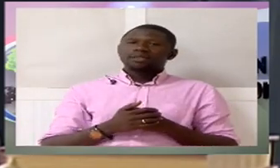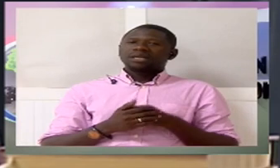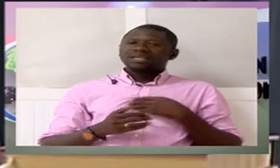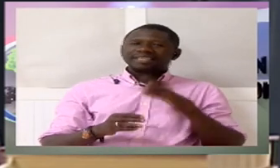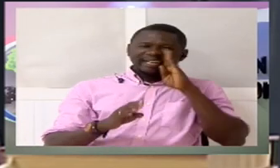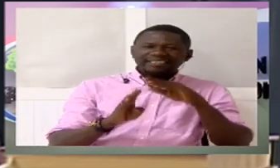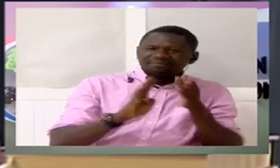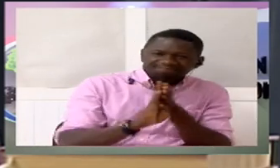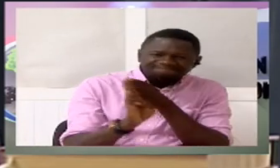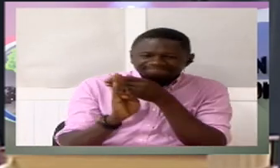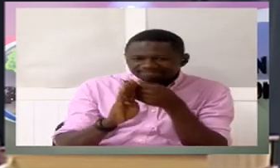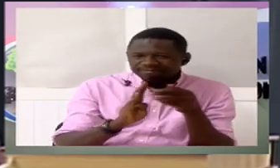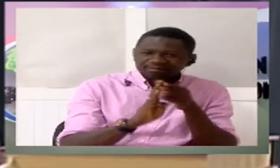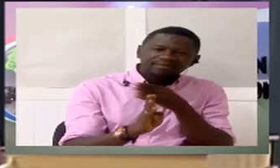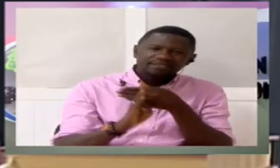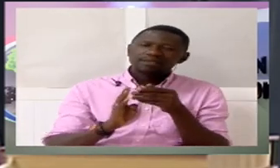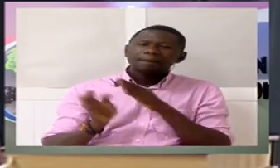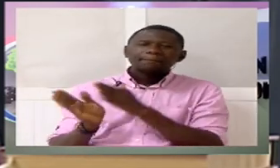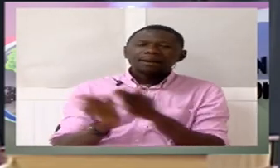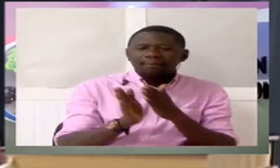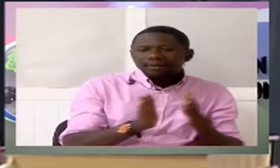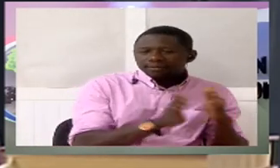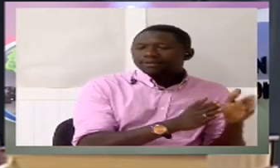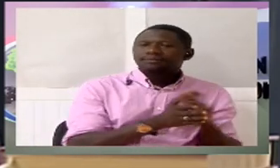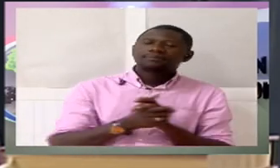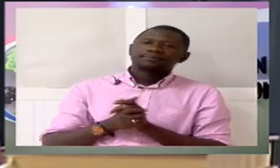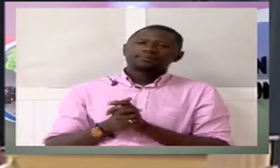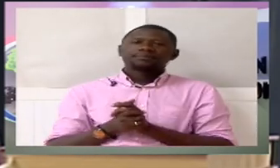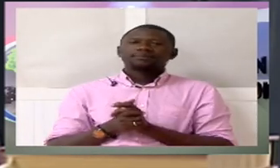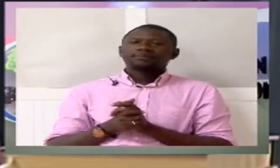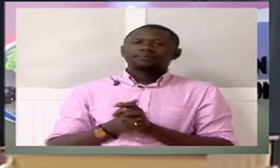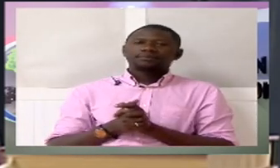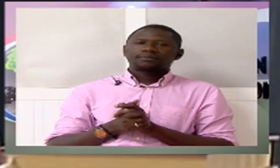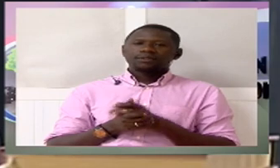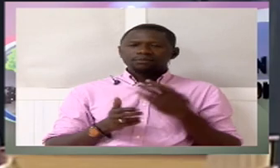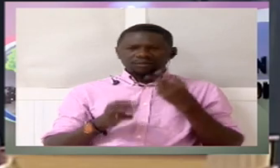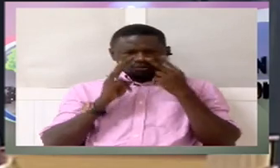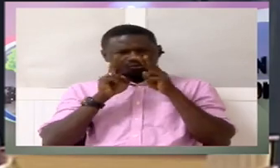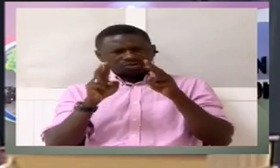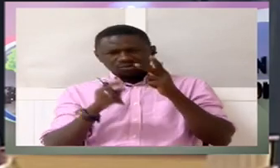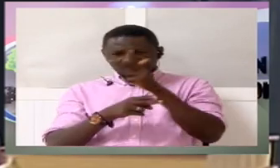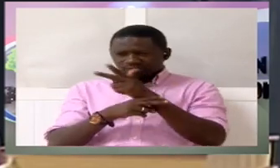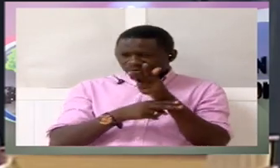also put up some plans. I looked at the officers.